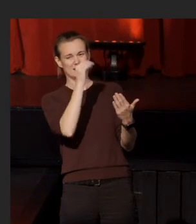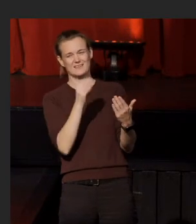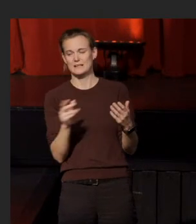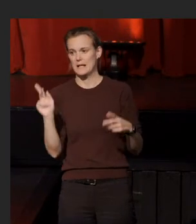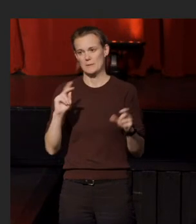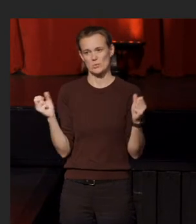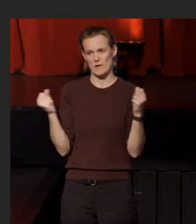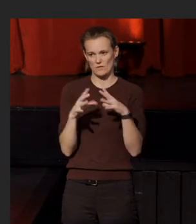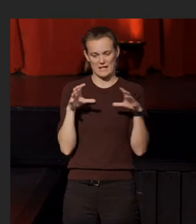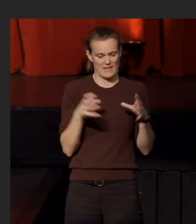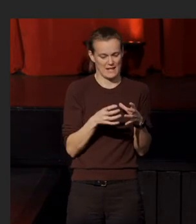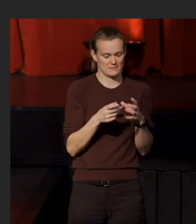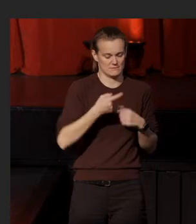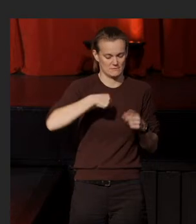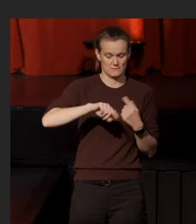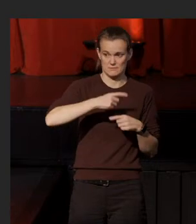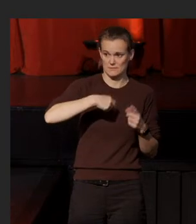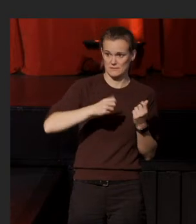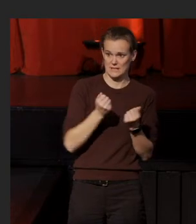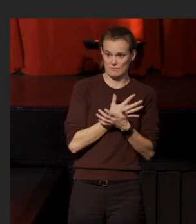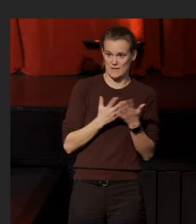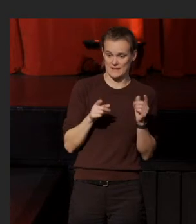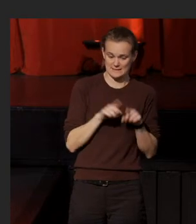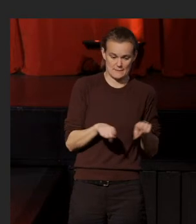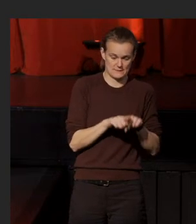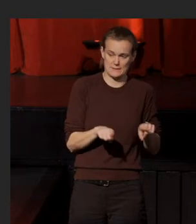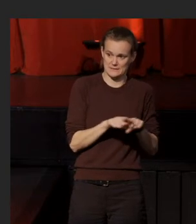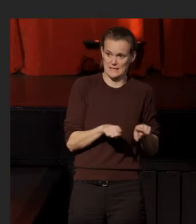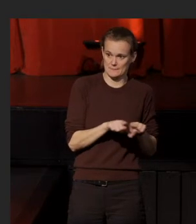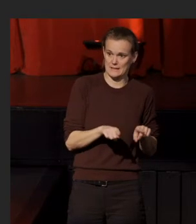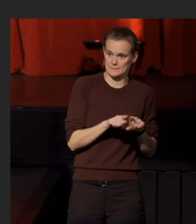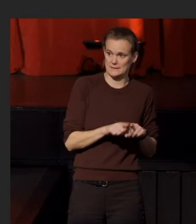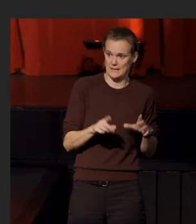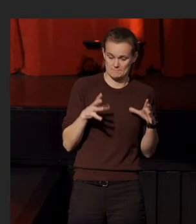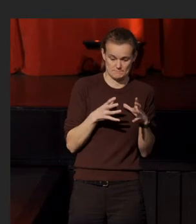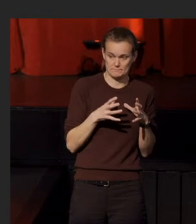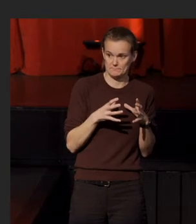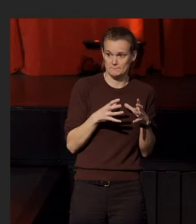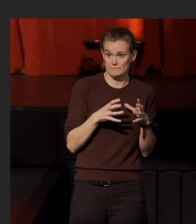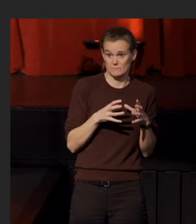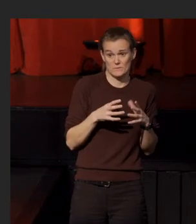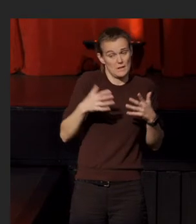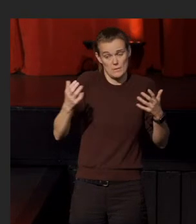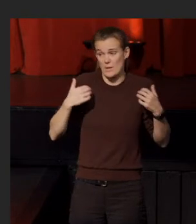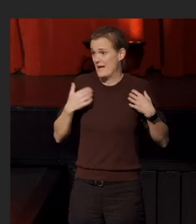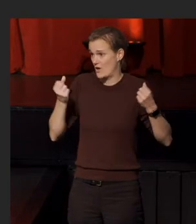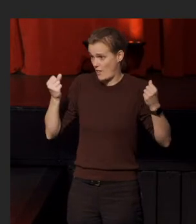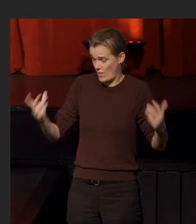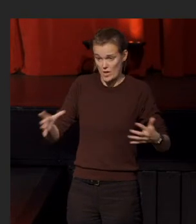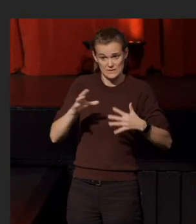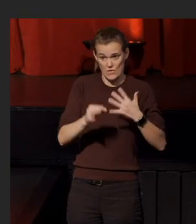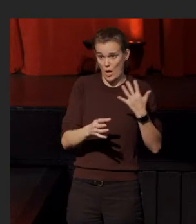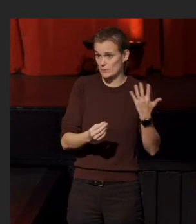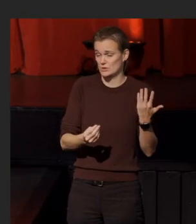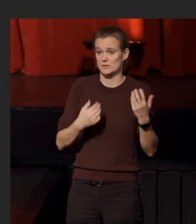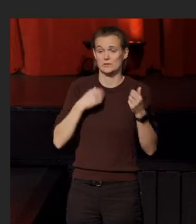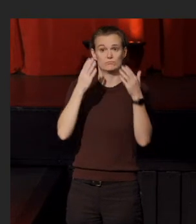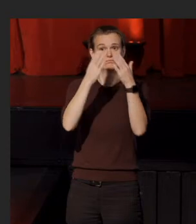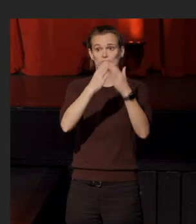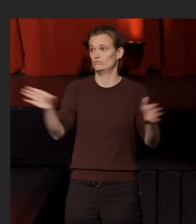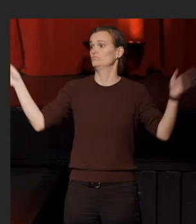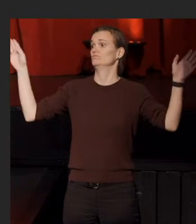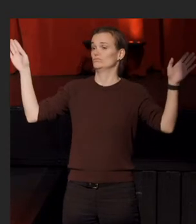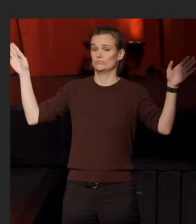because our media ecosystem is such that we are empowered. We have a lot of choice about what to pay attention to and what not